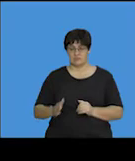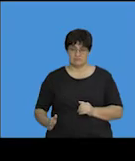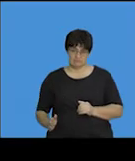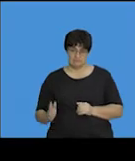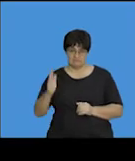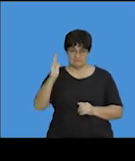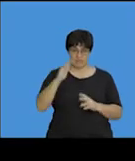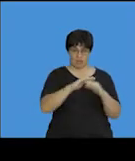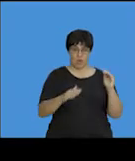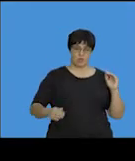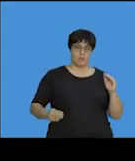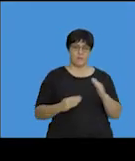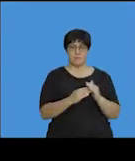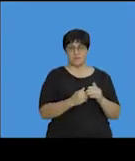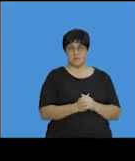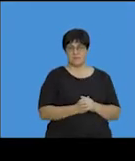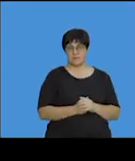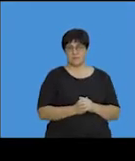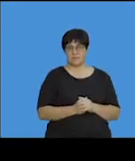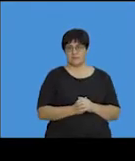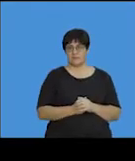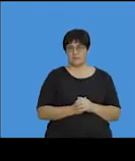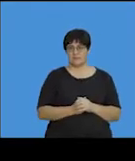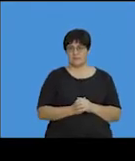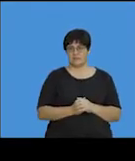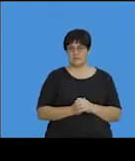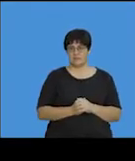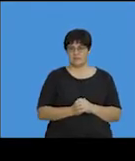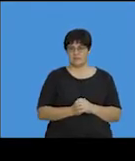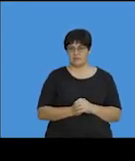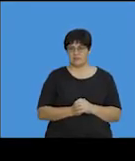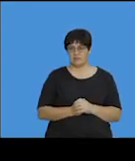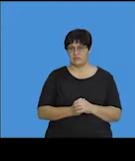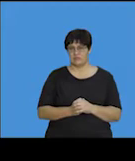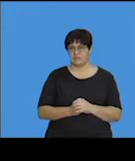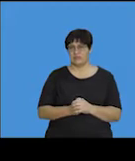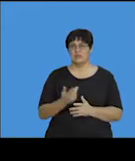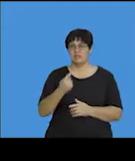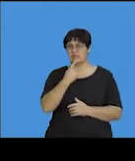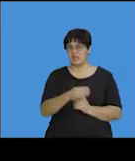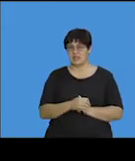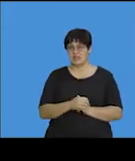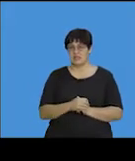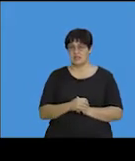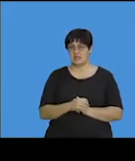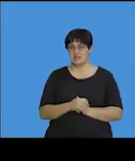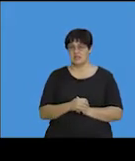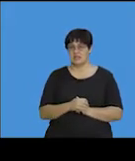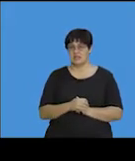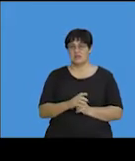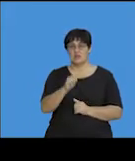hit the ground over there. I think it's maybe not. We're just going to go with it. Then they